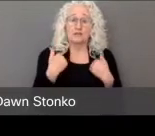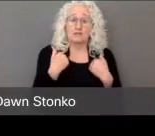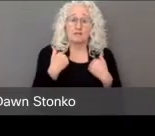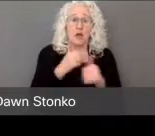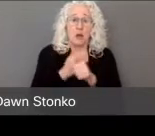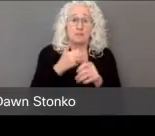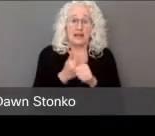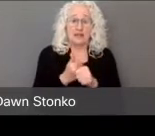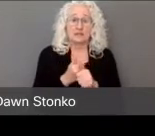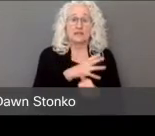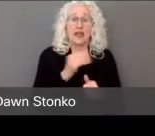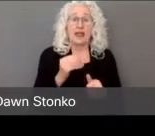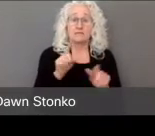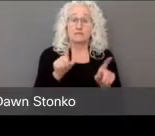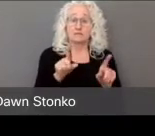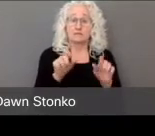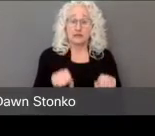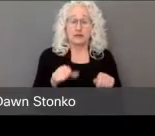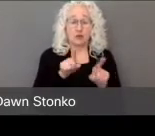Twitter,